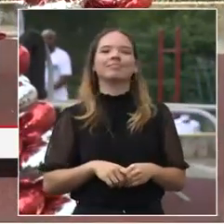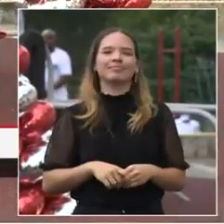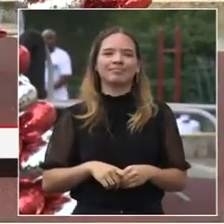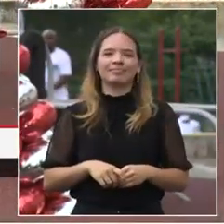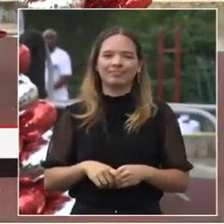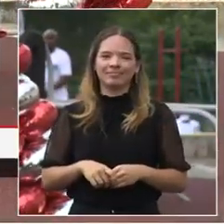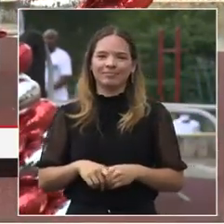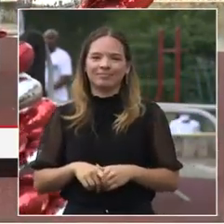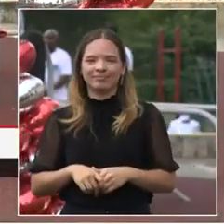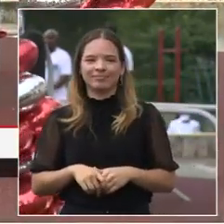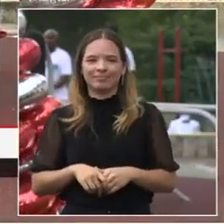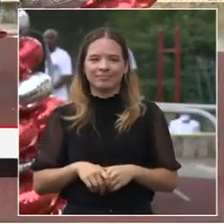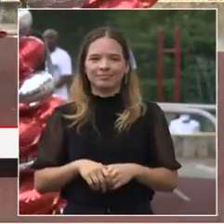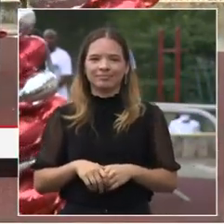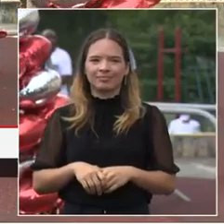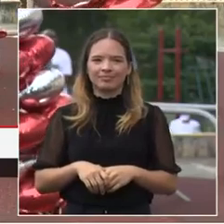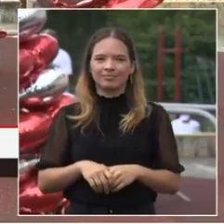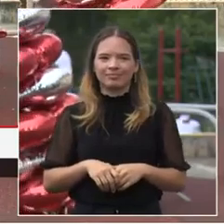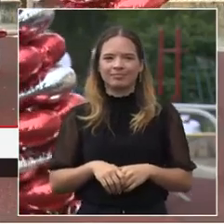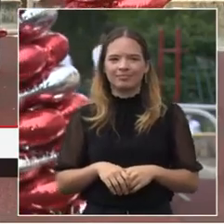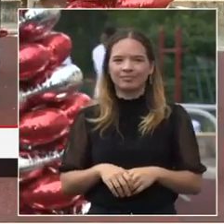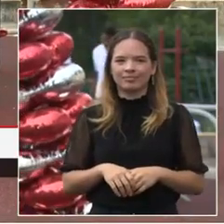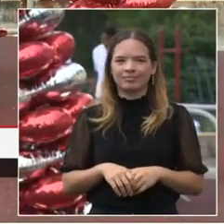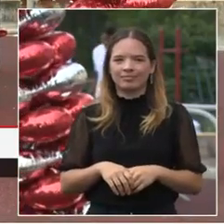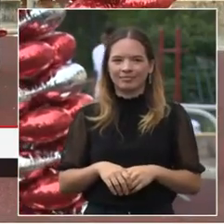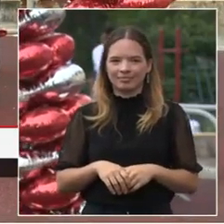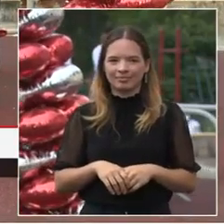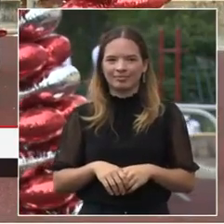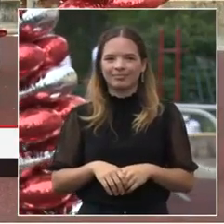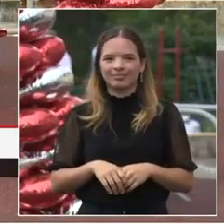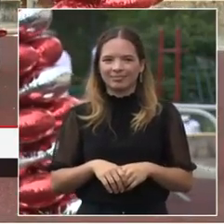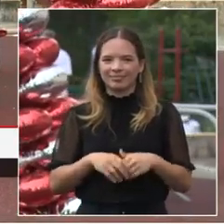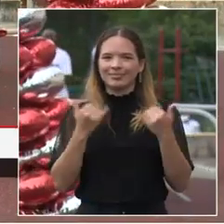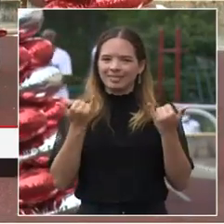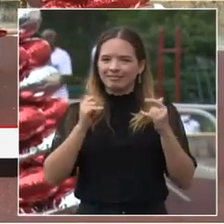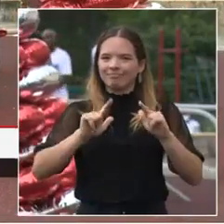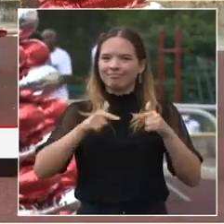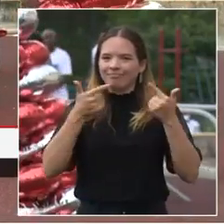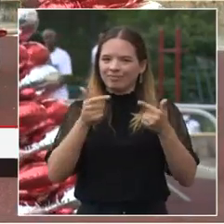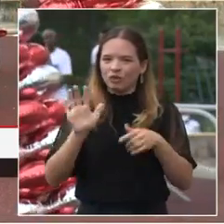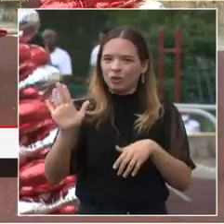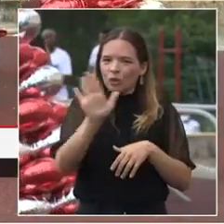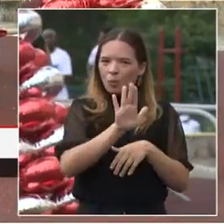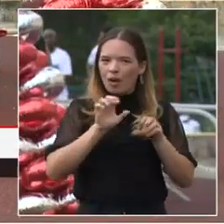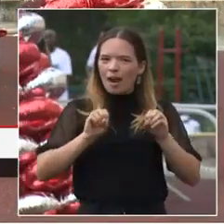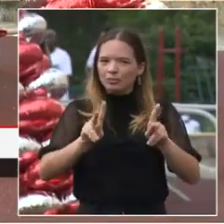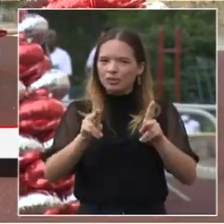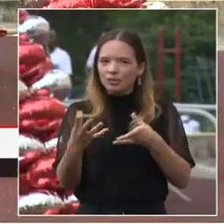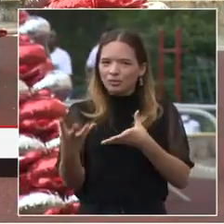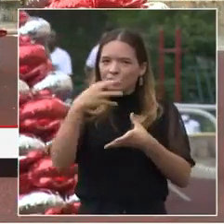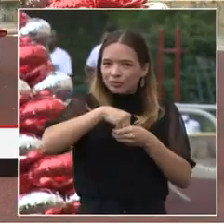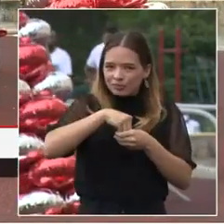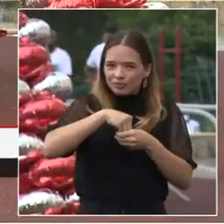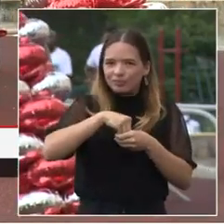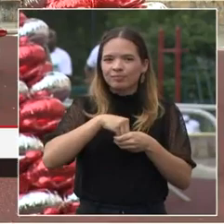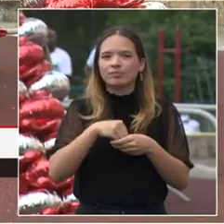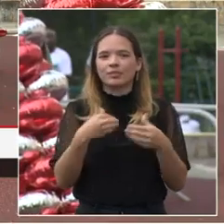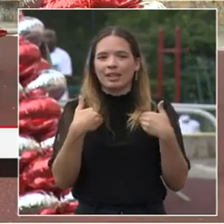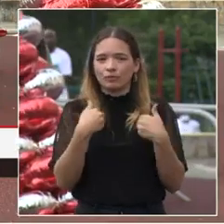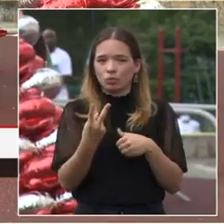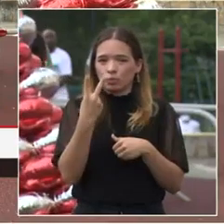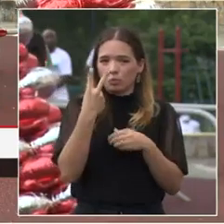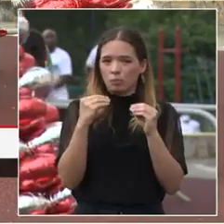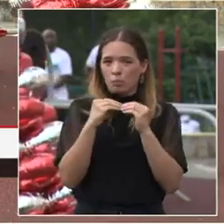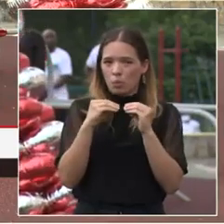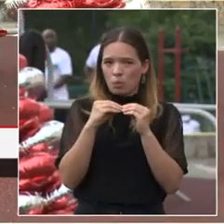All right. Now you have heard from us, right? Now it's your opportunity to participate. So we have two more important